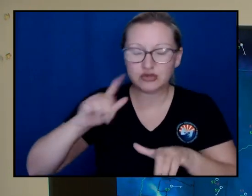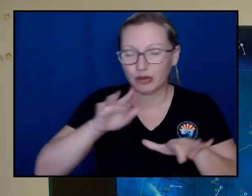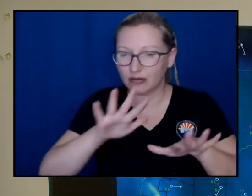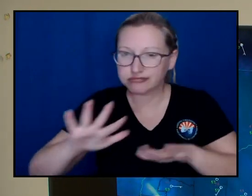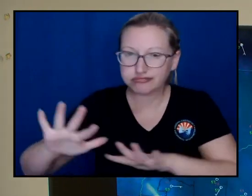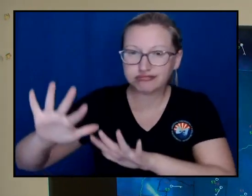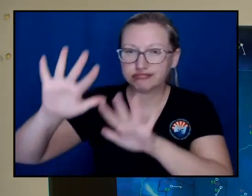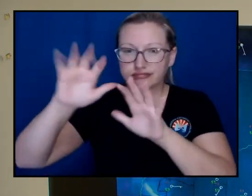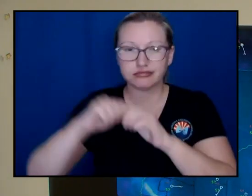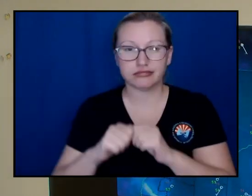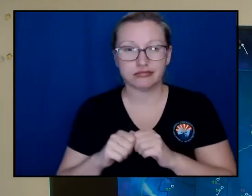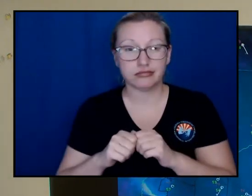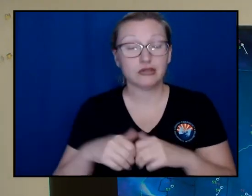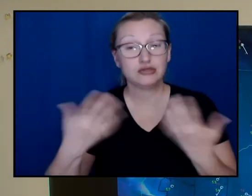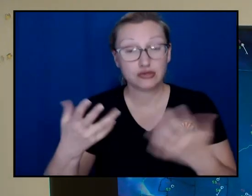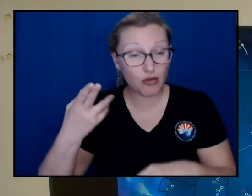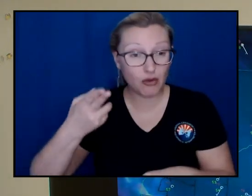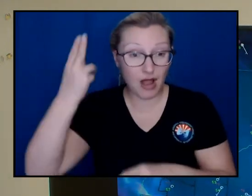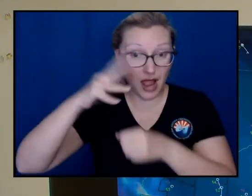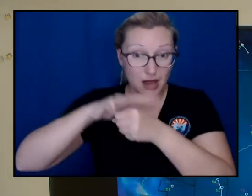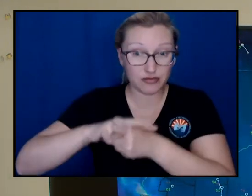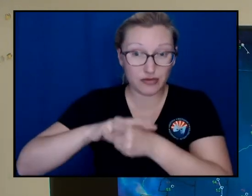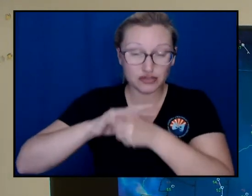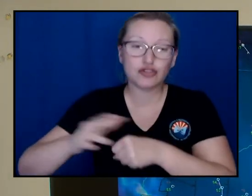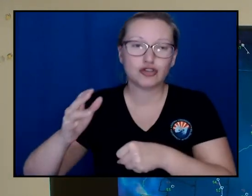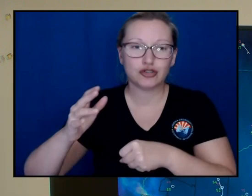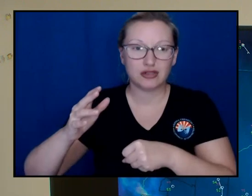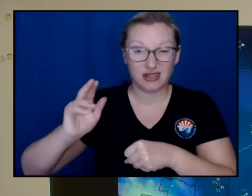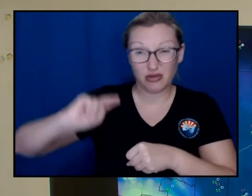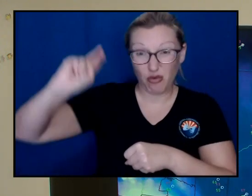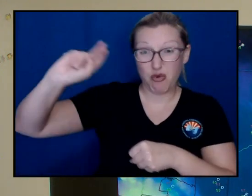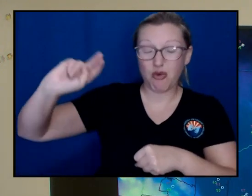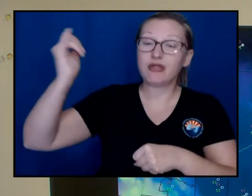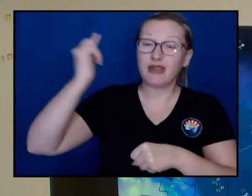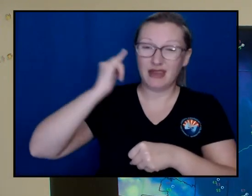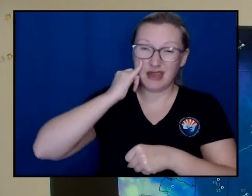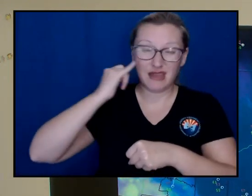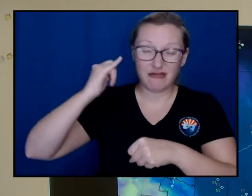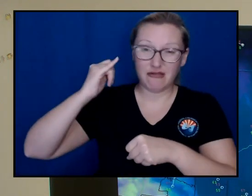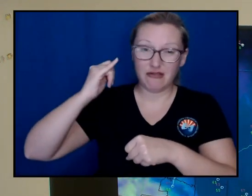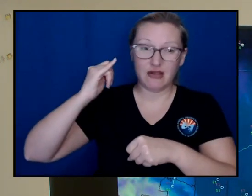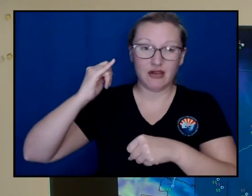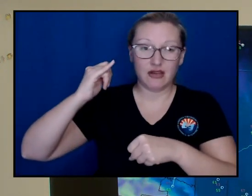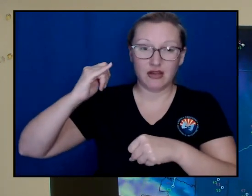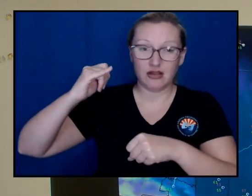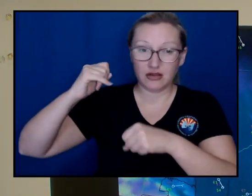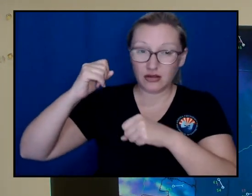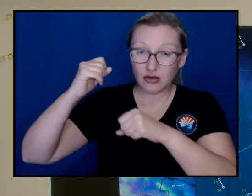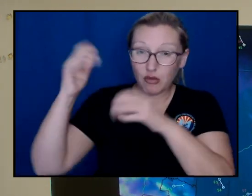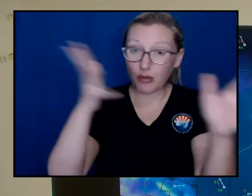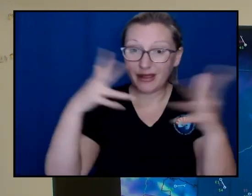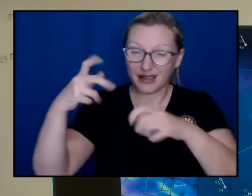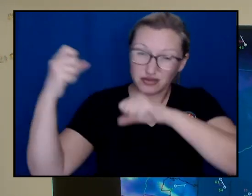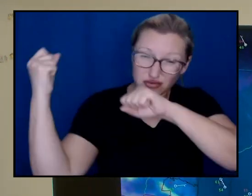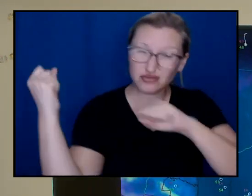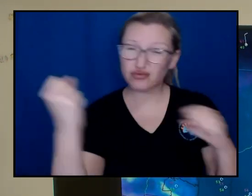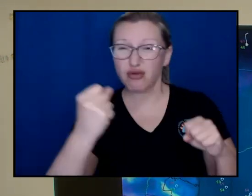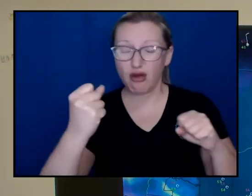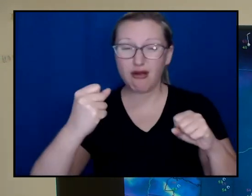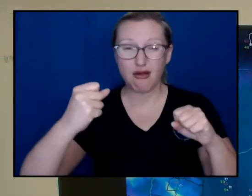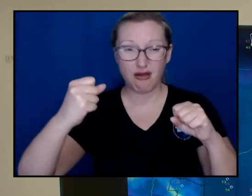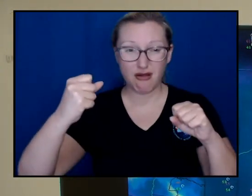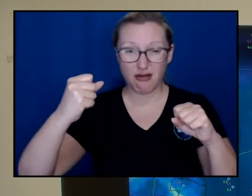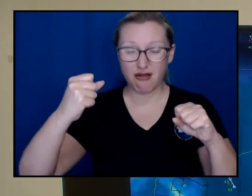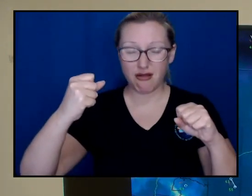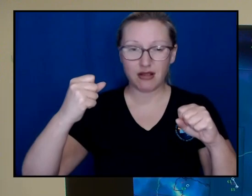as how strong the winds are up at this portion of the atmosphere, high pressure would tend